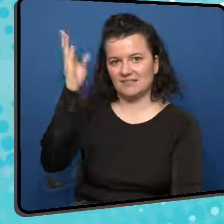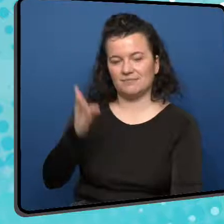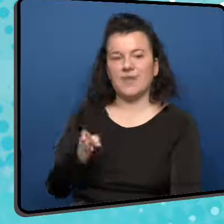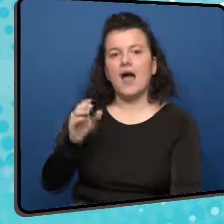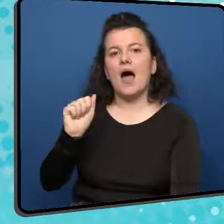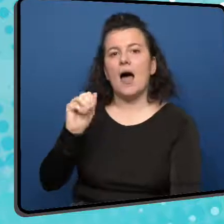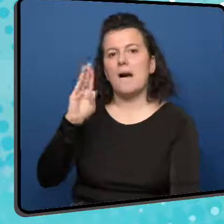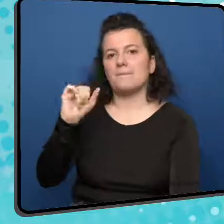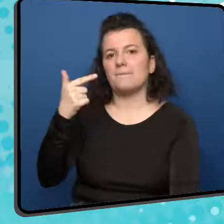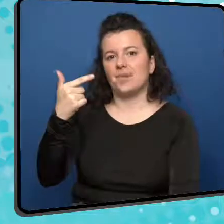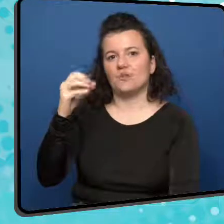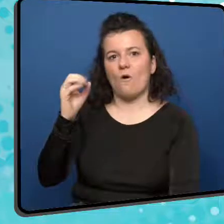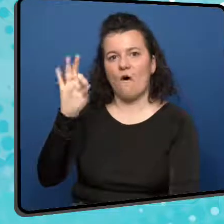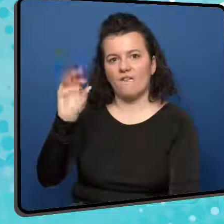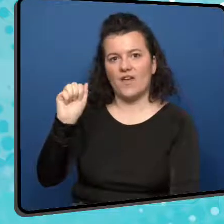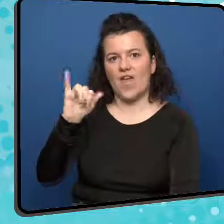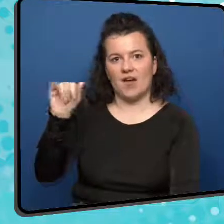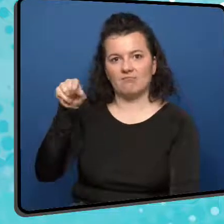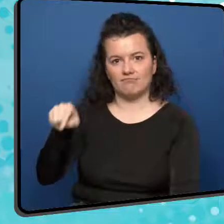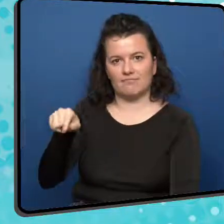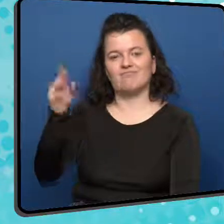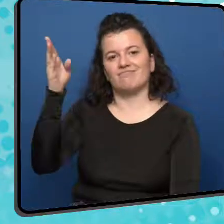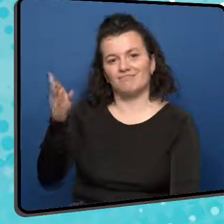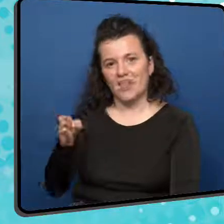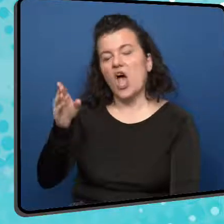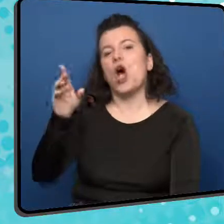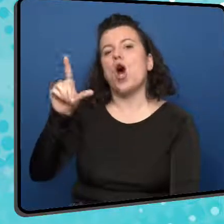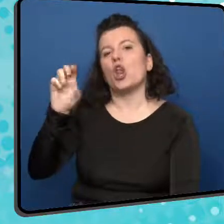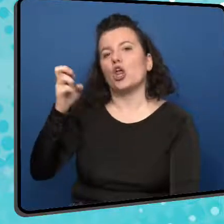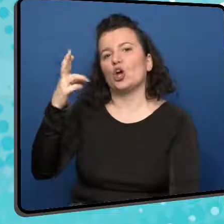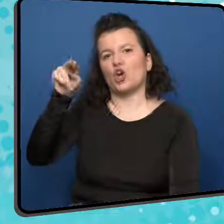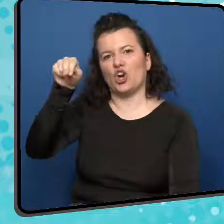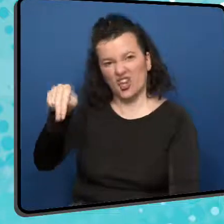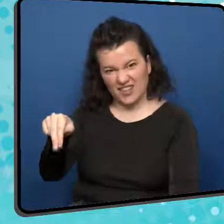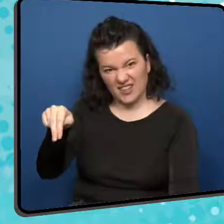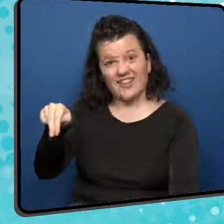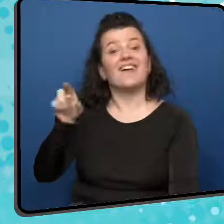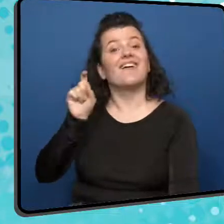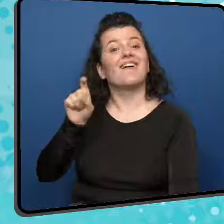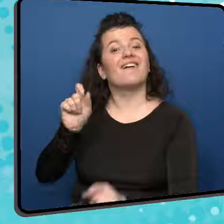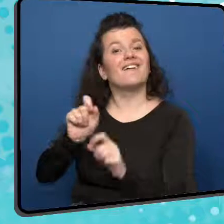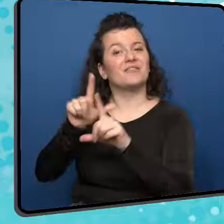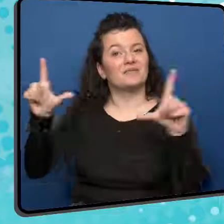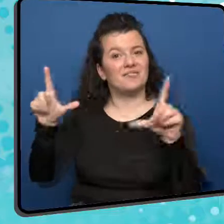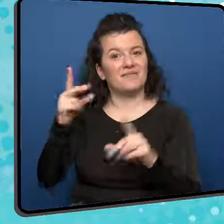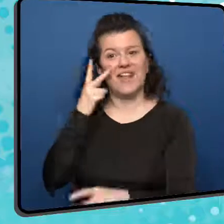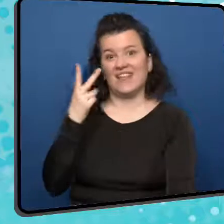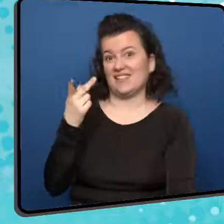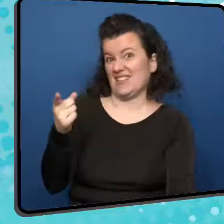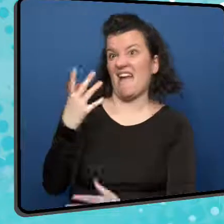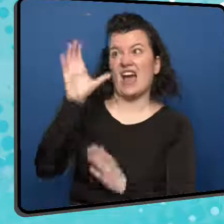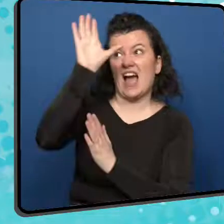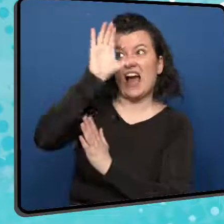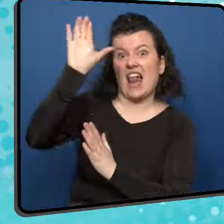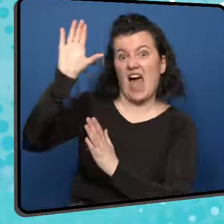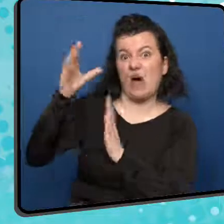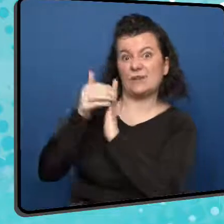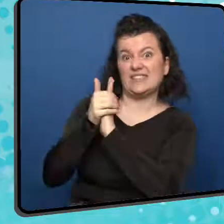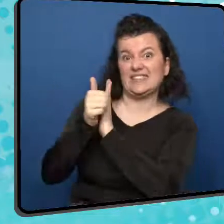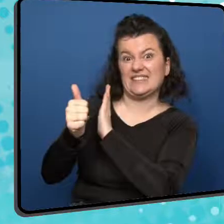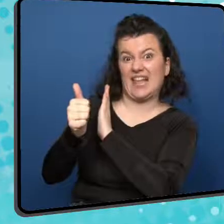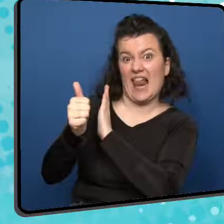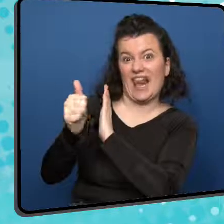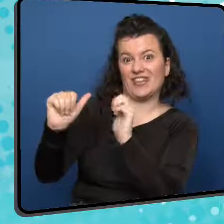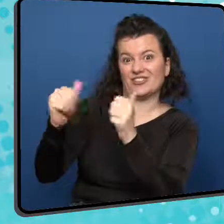aka.ms/abitofai learn, we have created a collection and a cloud skills challenge with 2 different modules. One